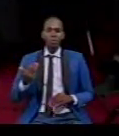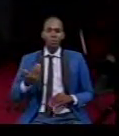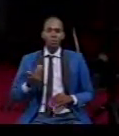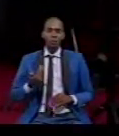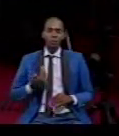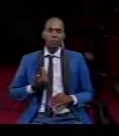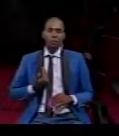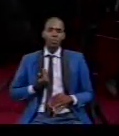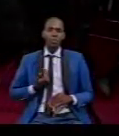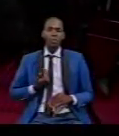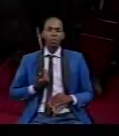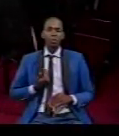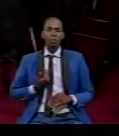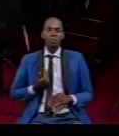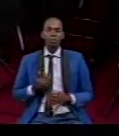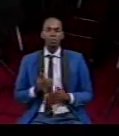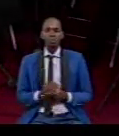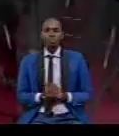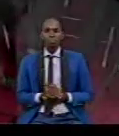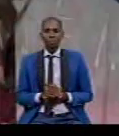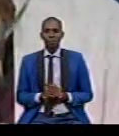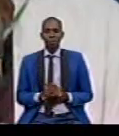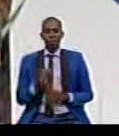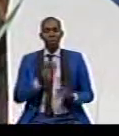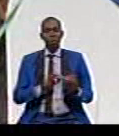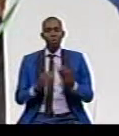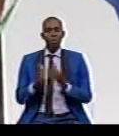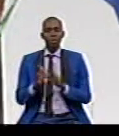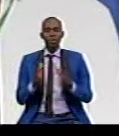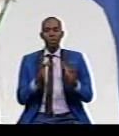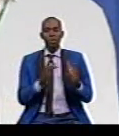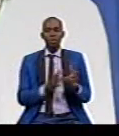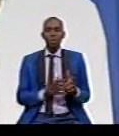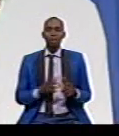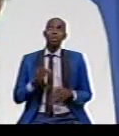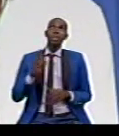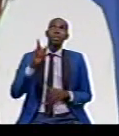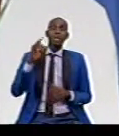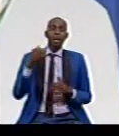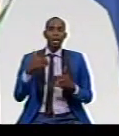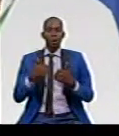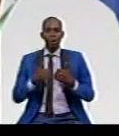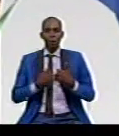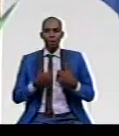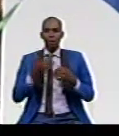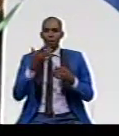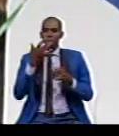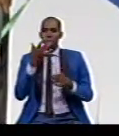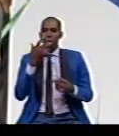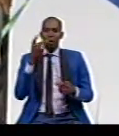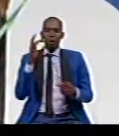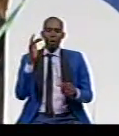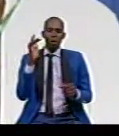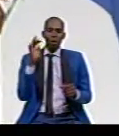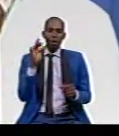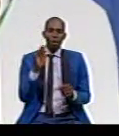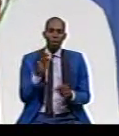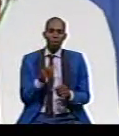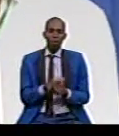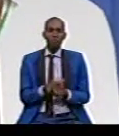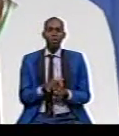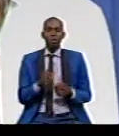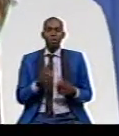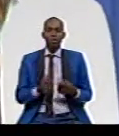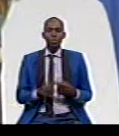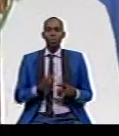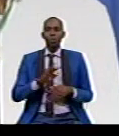power coming from on high, power coming upon your life, that incompleteness in your life